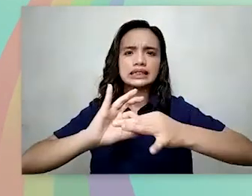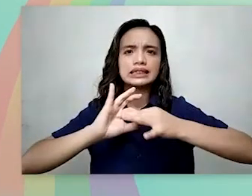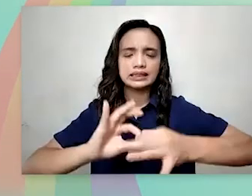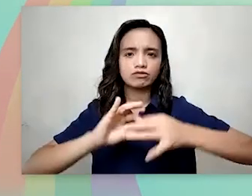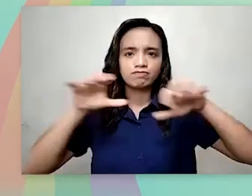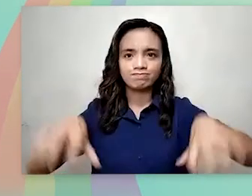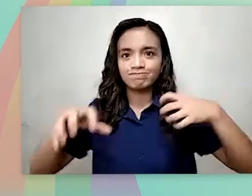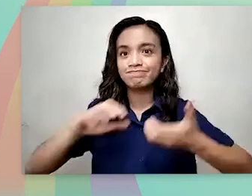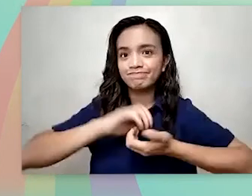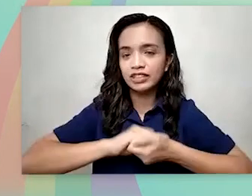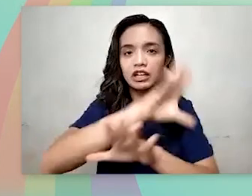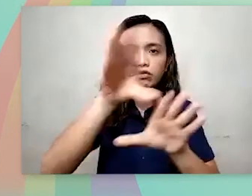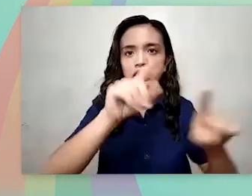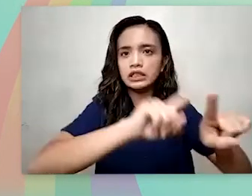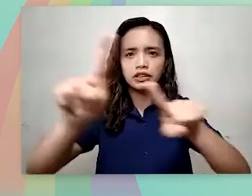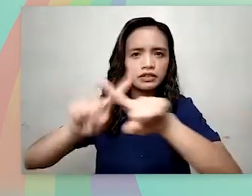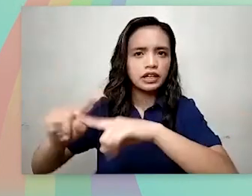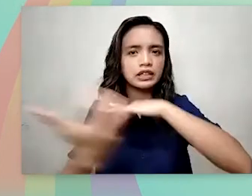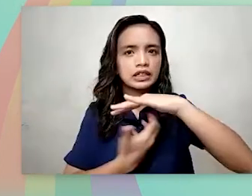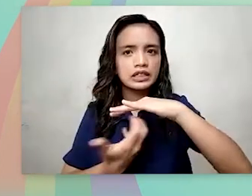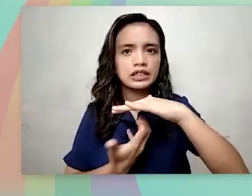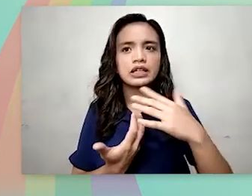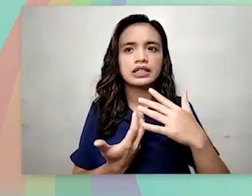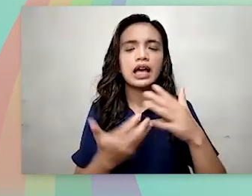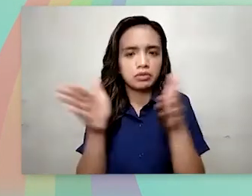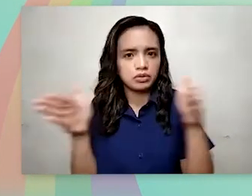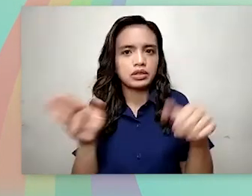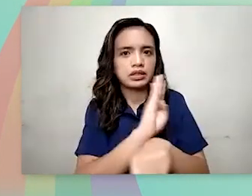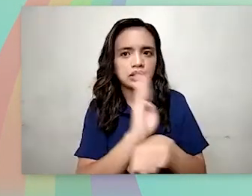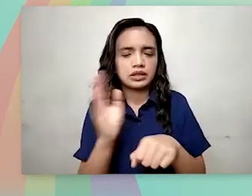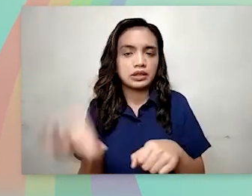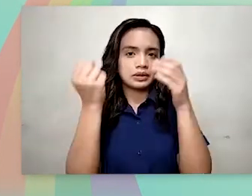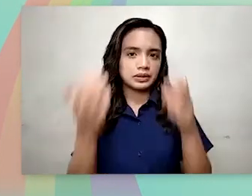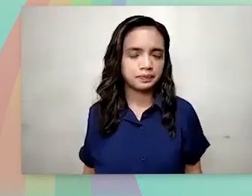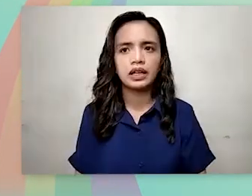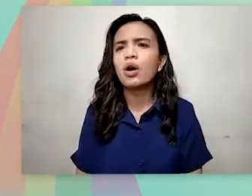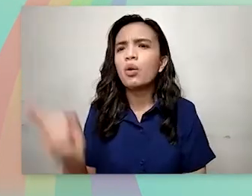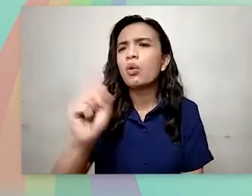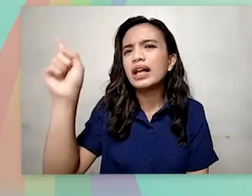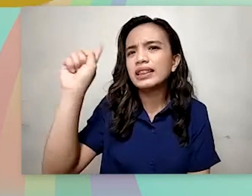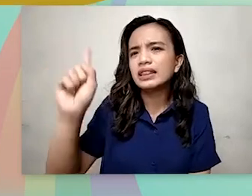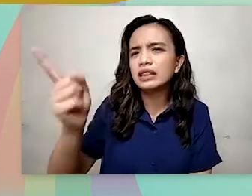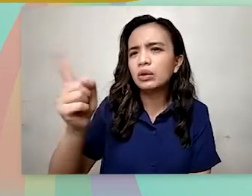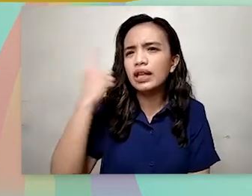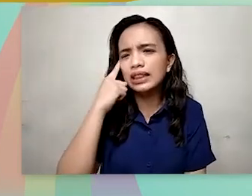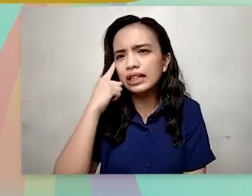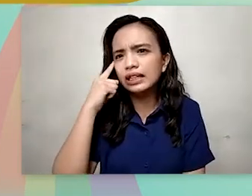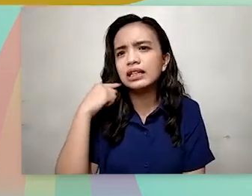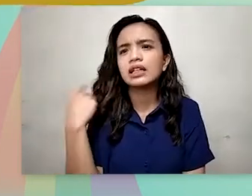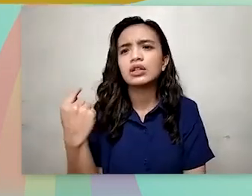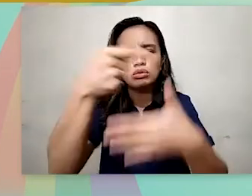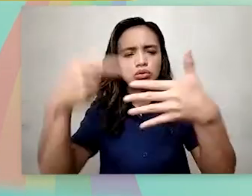collaboration and involving all the different stakeholders within the MSME ecosystem. What do you think are the key traits